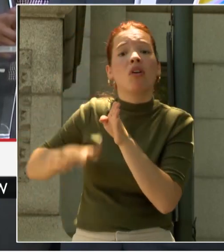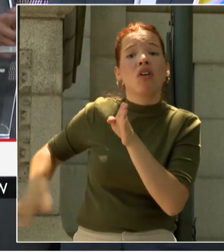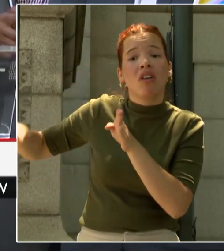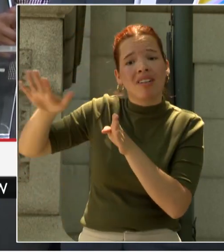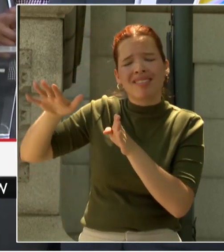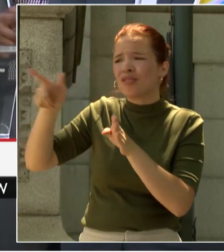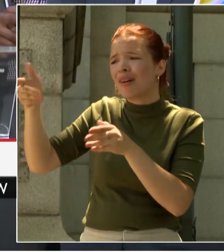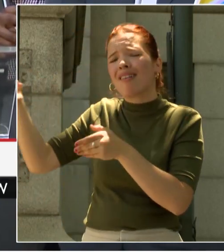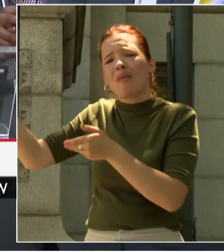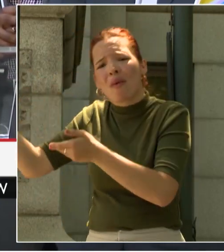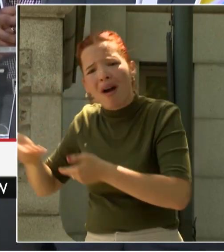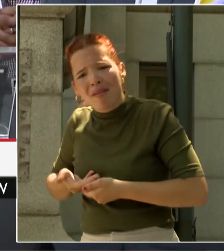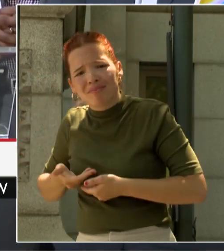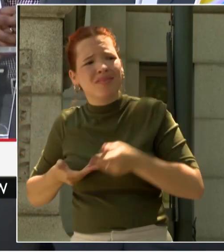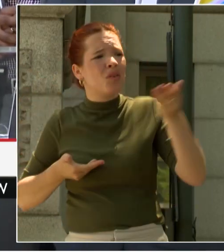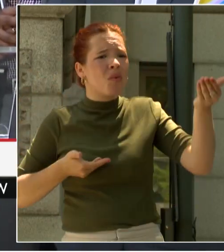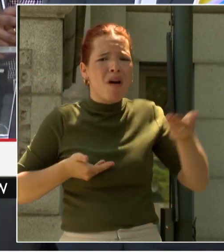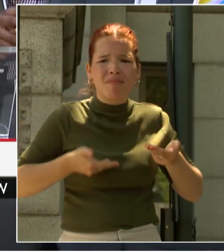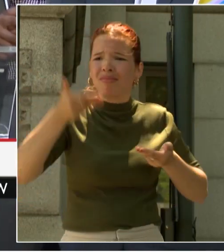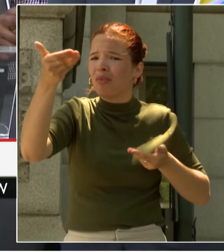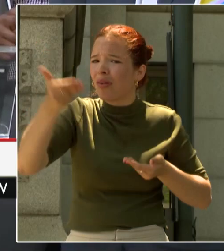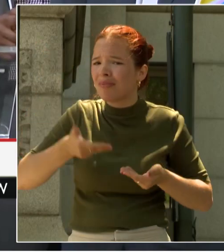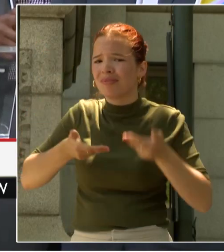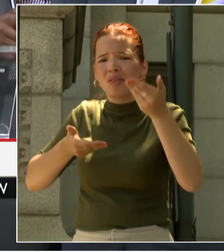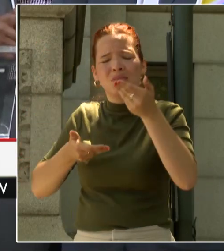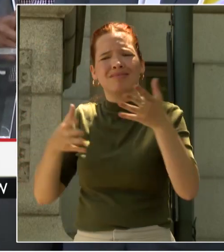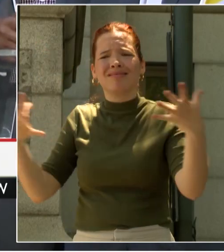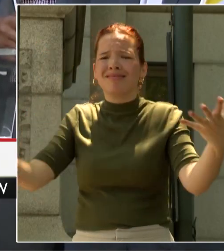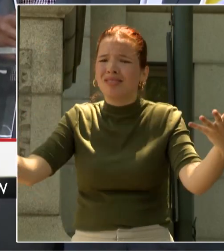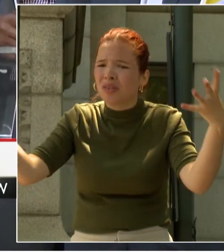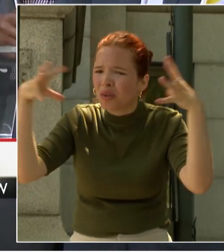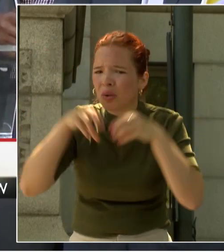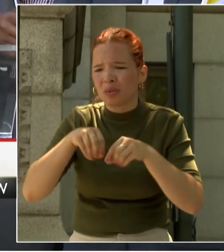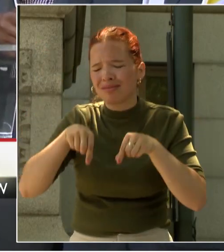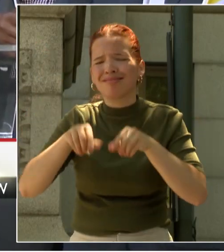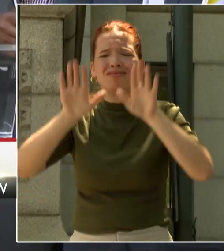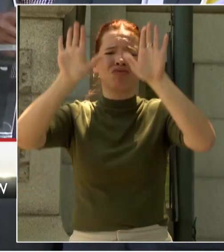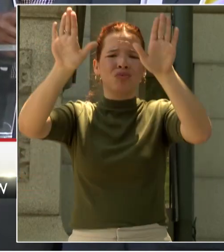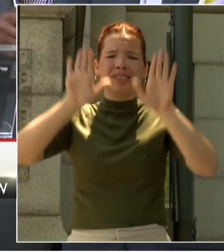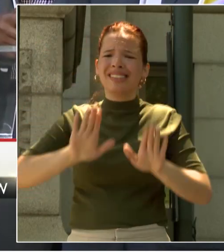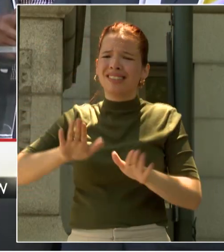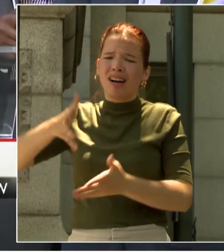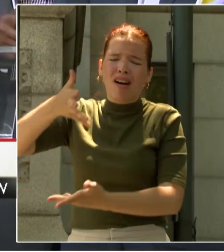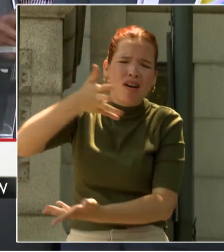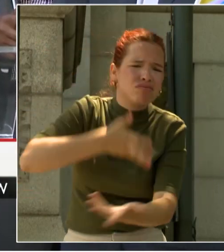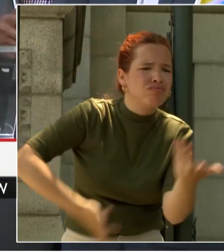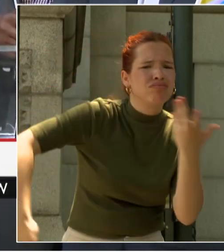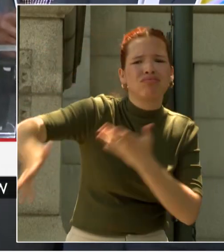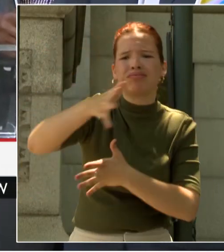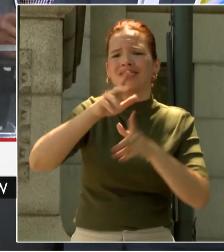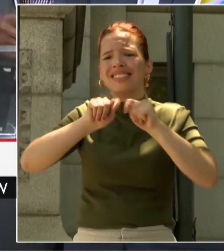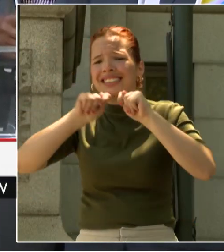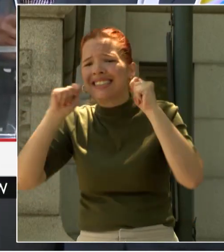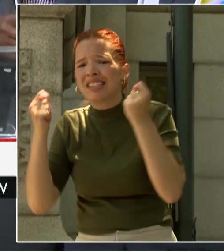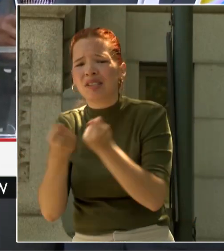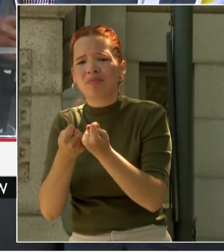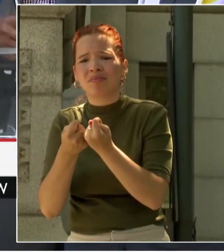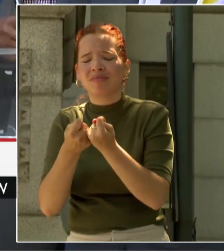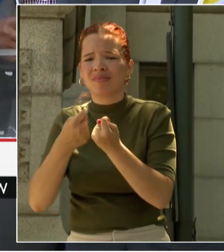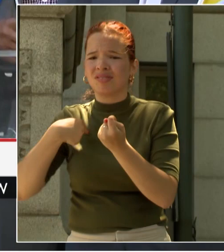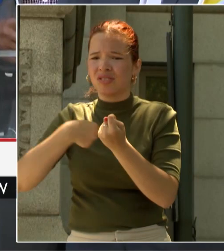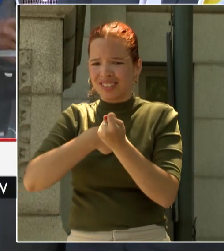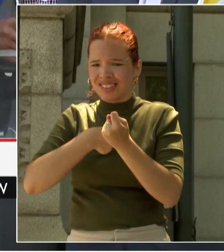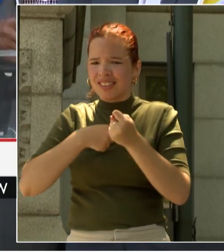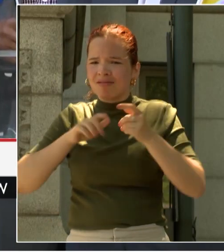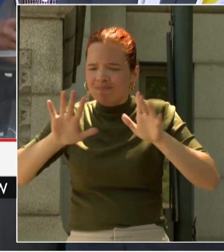everyone to be a part of this wonderful society that we are building and continue to work through here